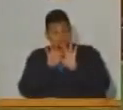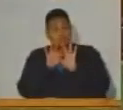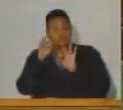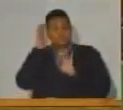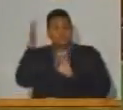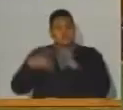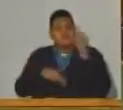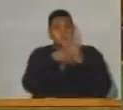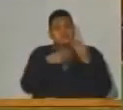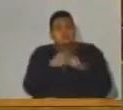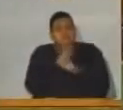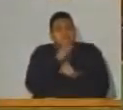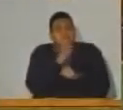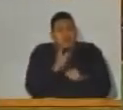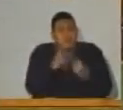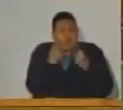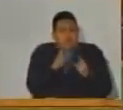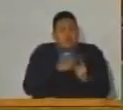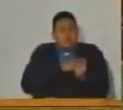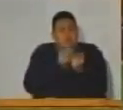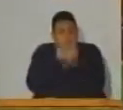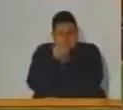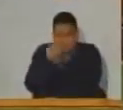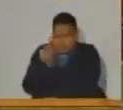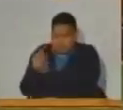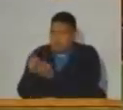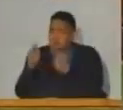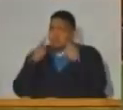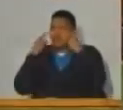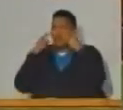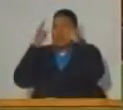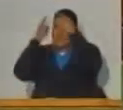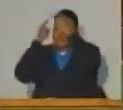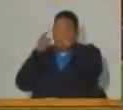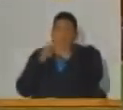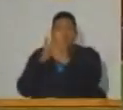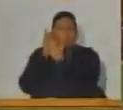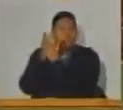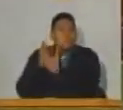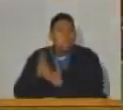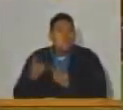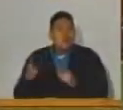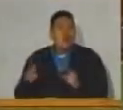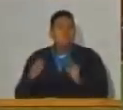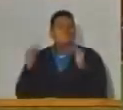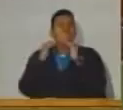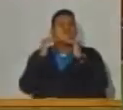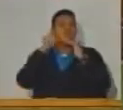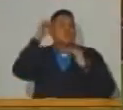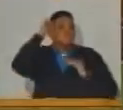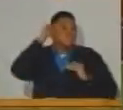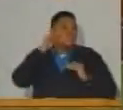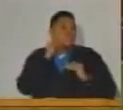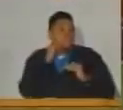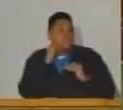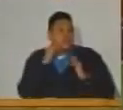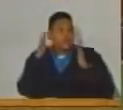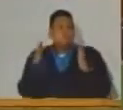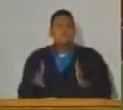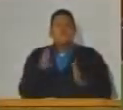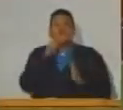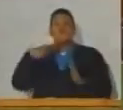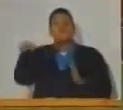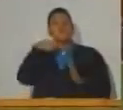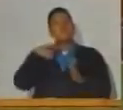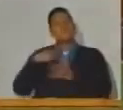will also ensure that we meet our goals of fairness in the areas of gender and persons with special